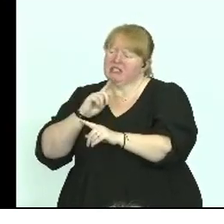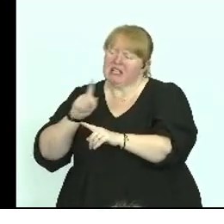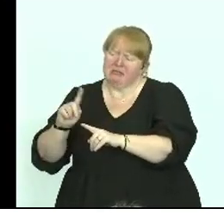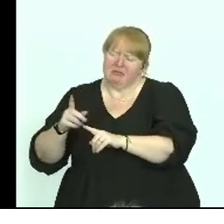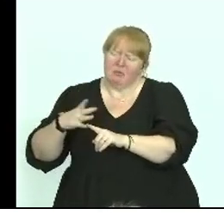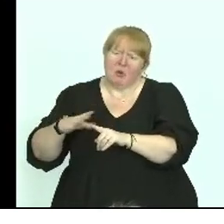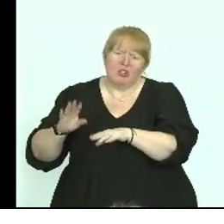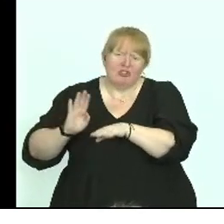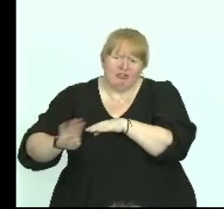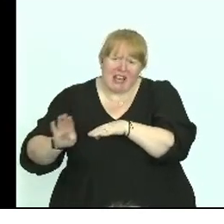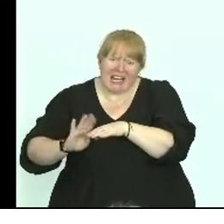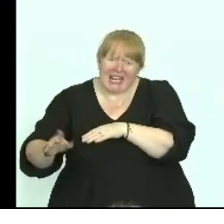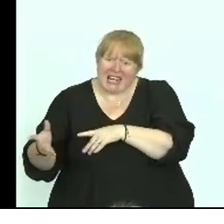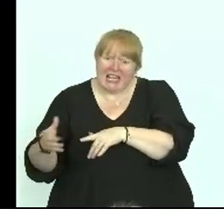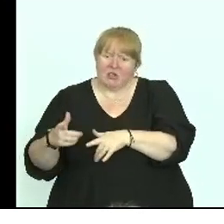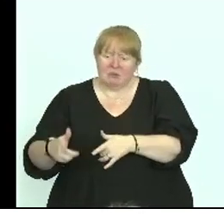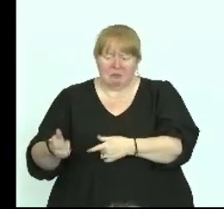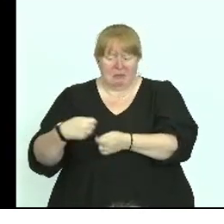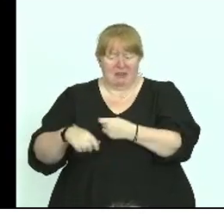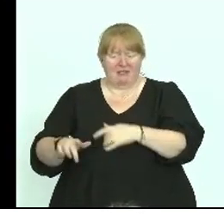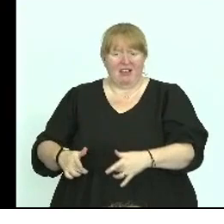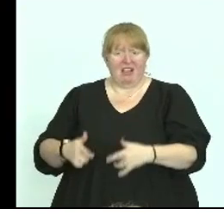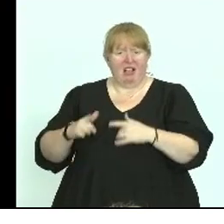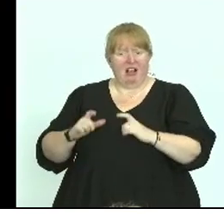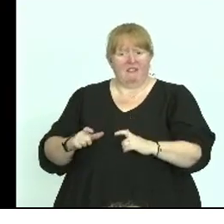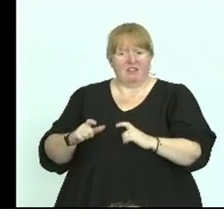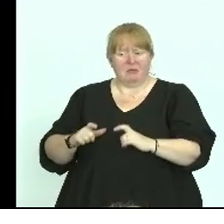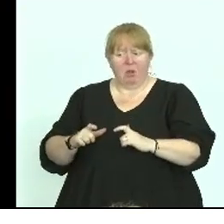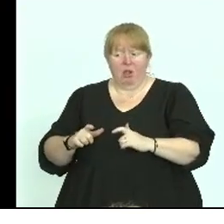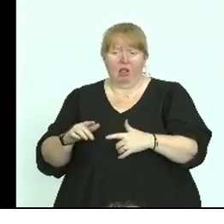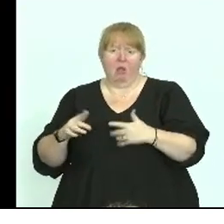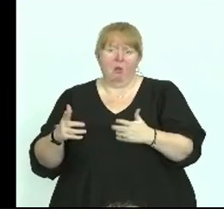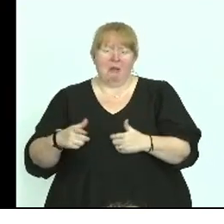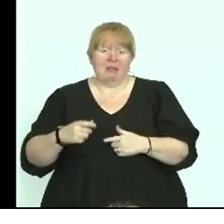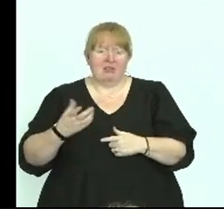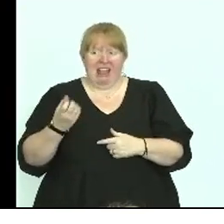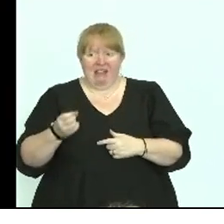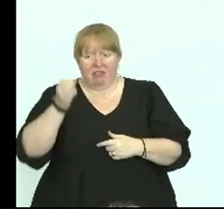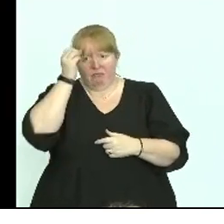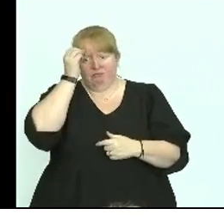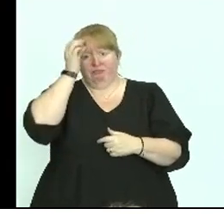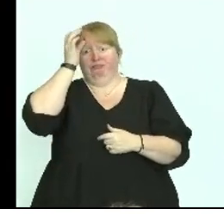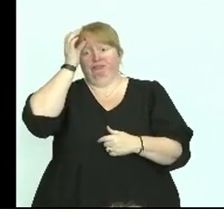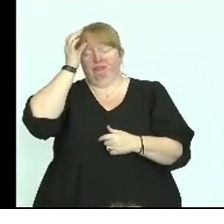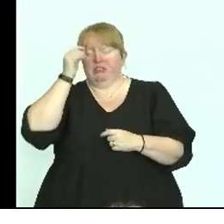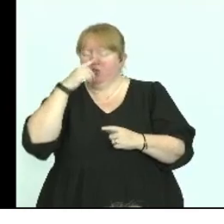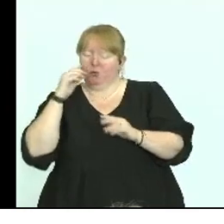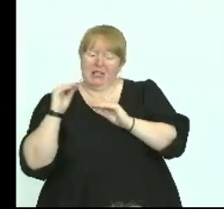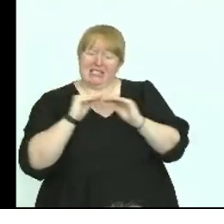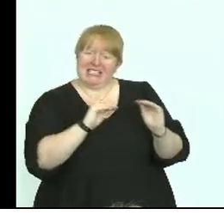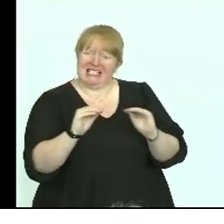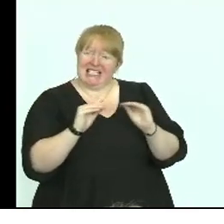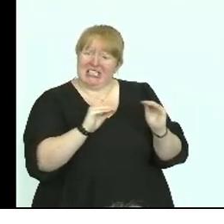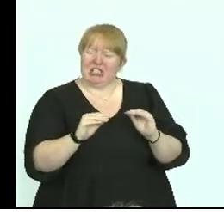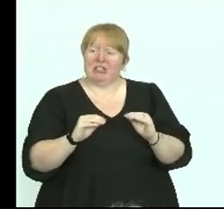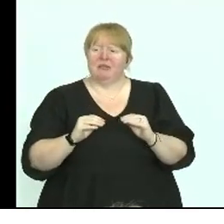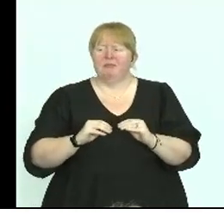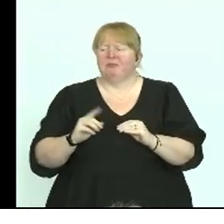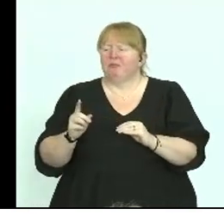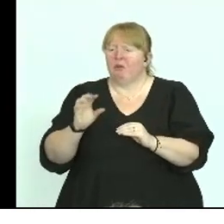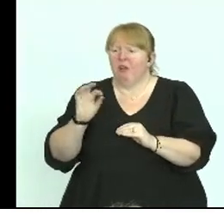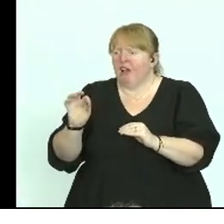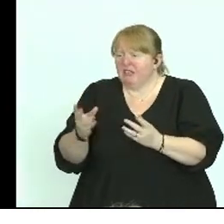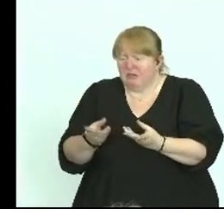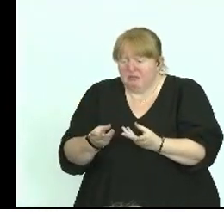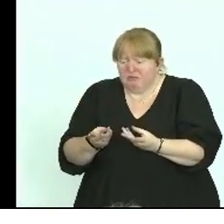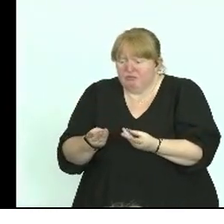you need to feel comfortable and knowledgeable to teach this in a class that you're already teaching. What sort of materials might you